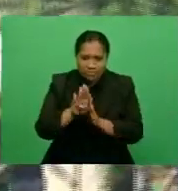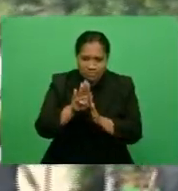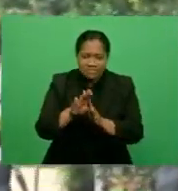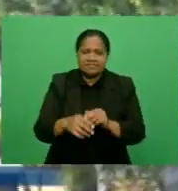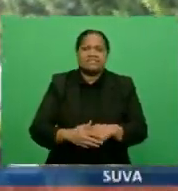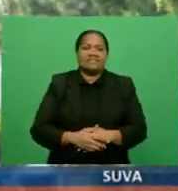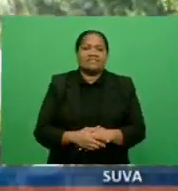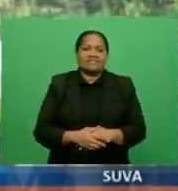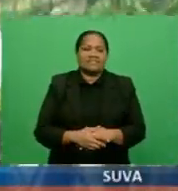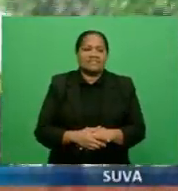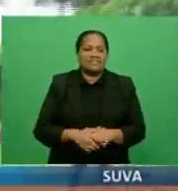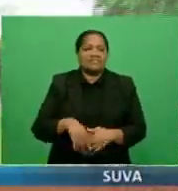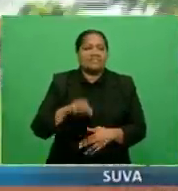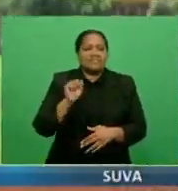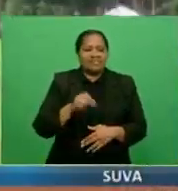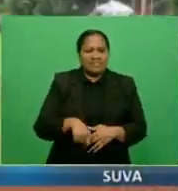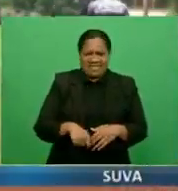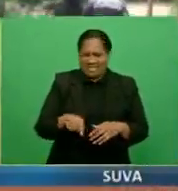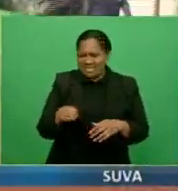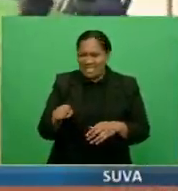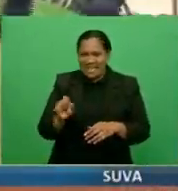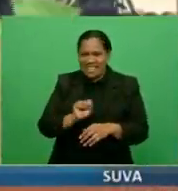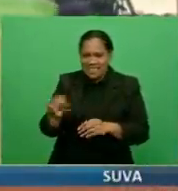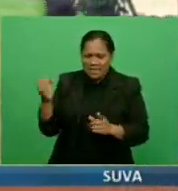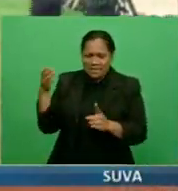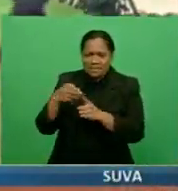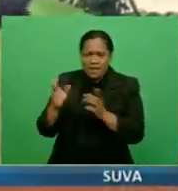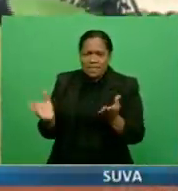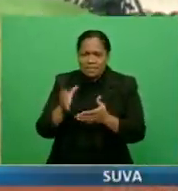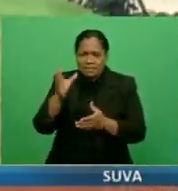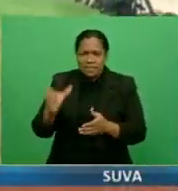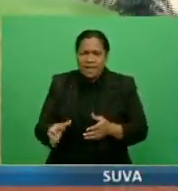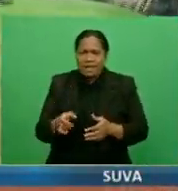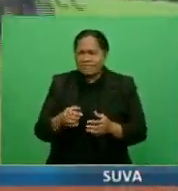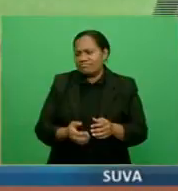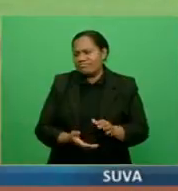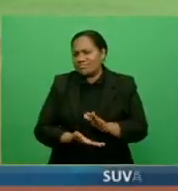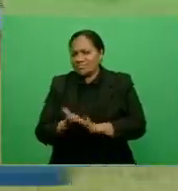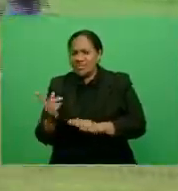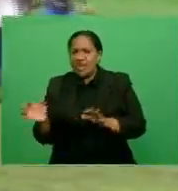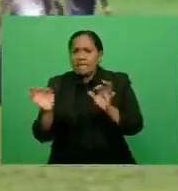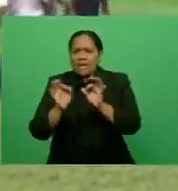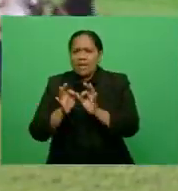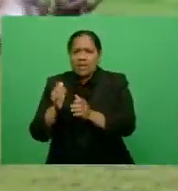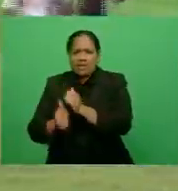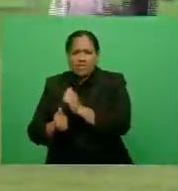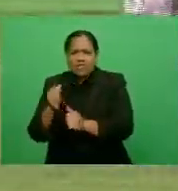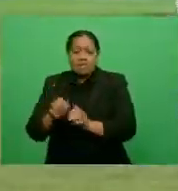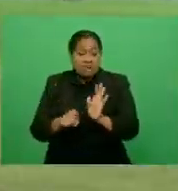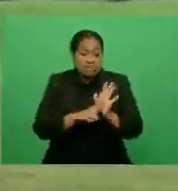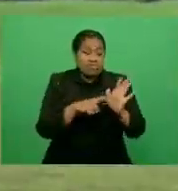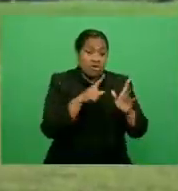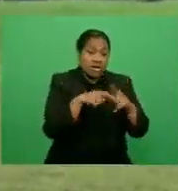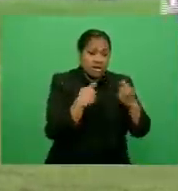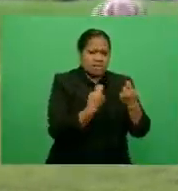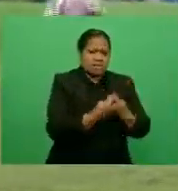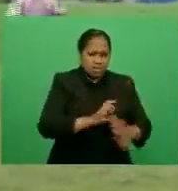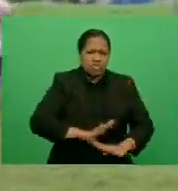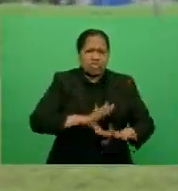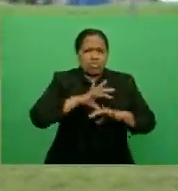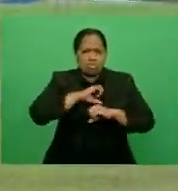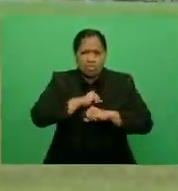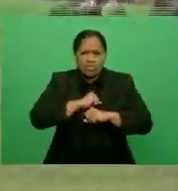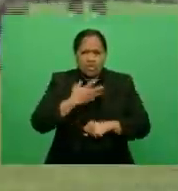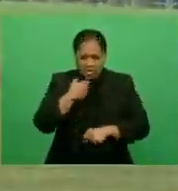Despite losing their key player, Kameli Rasaku to the Barbarian brothers, the RAD team is confident they can step up to the